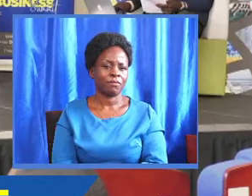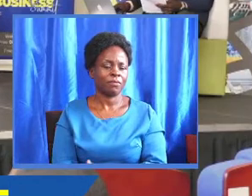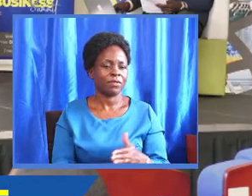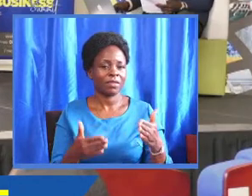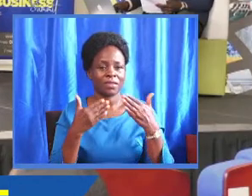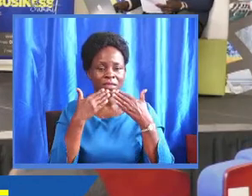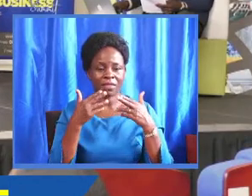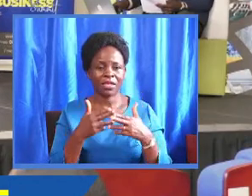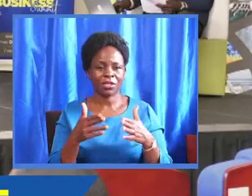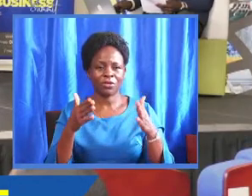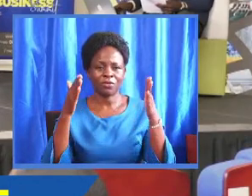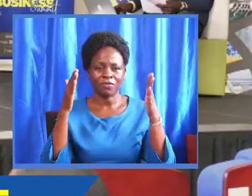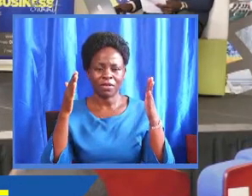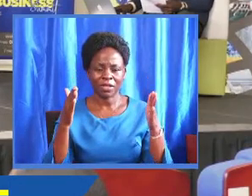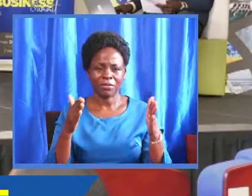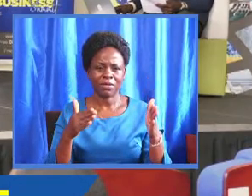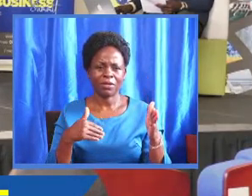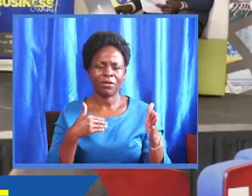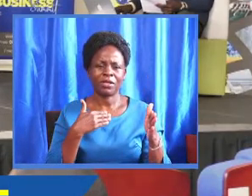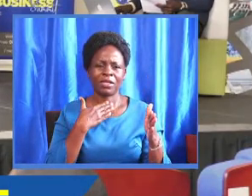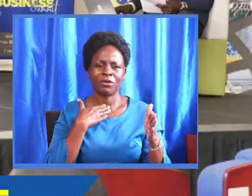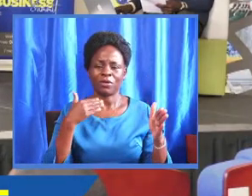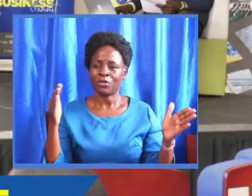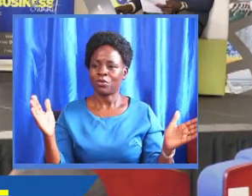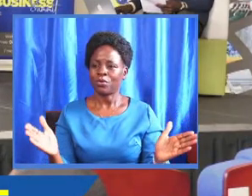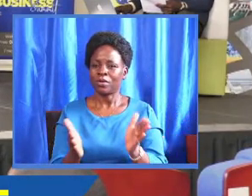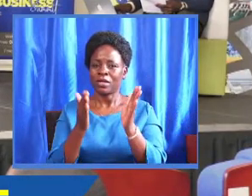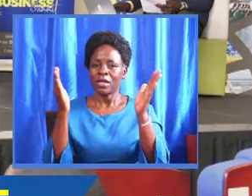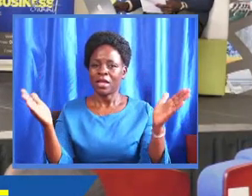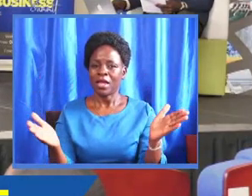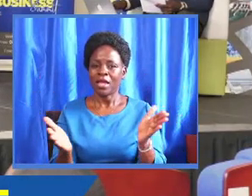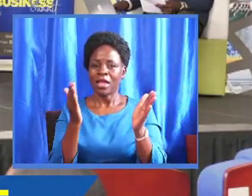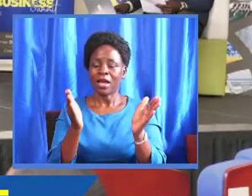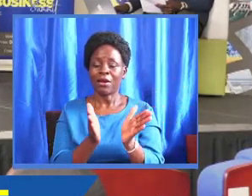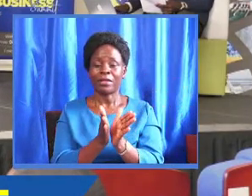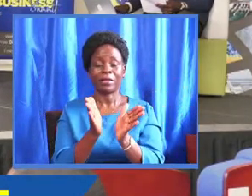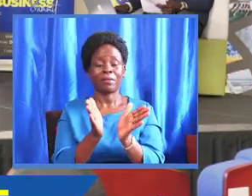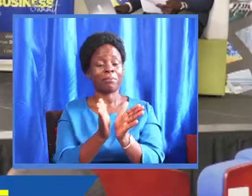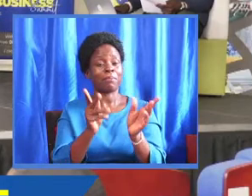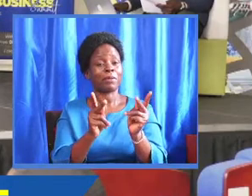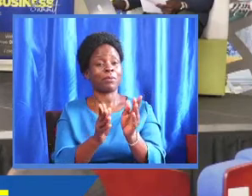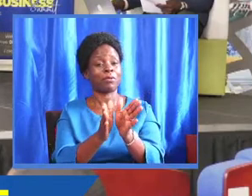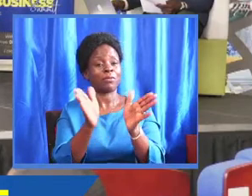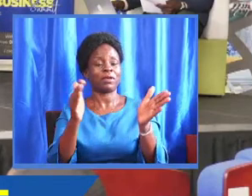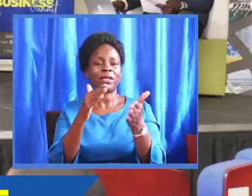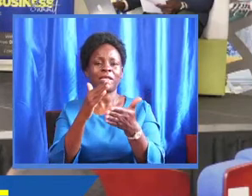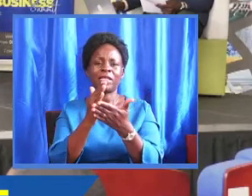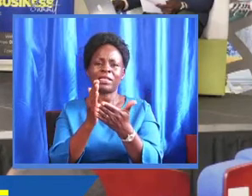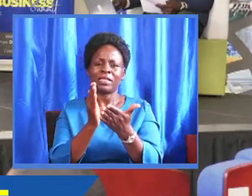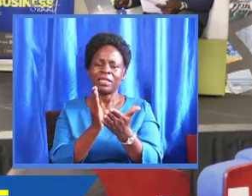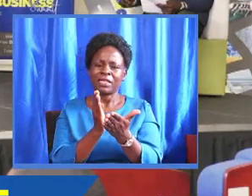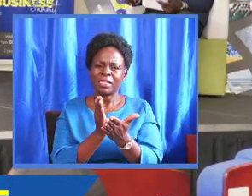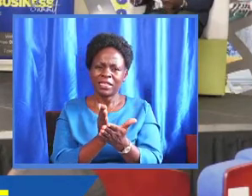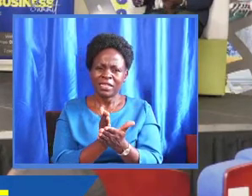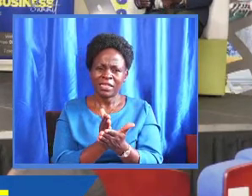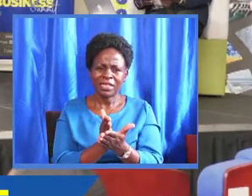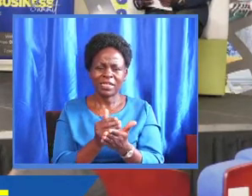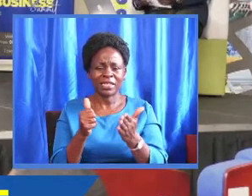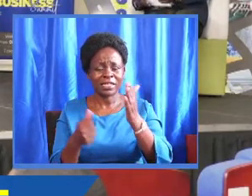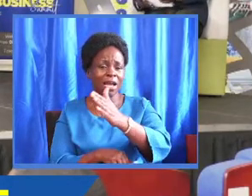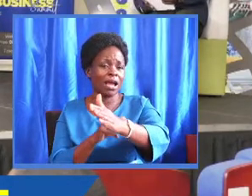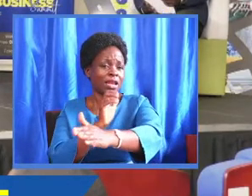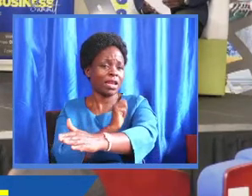Thank you very much. I would just like to encourage the public that the sector, although is under pressure